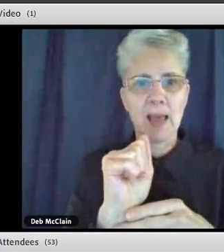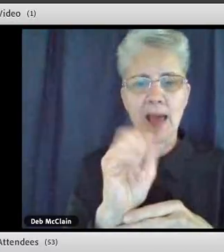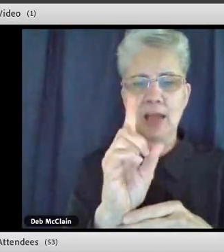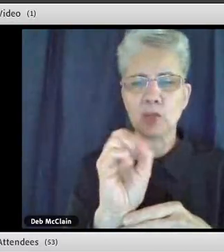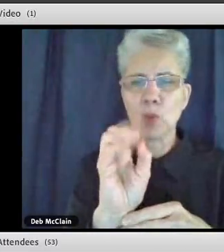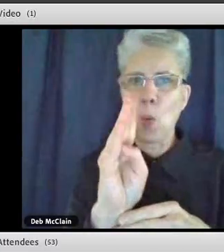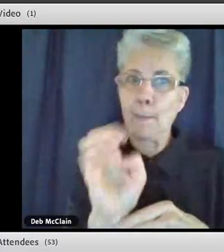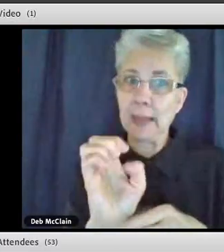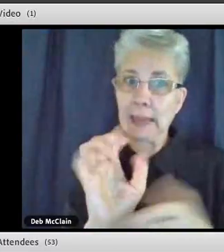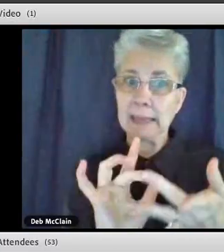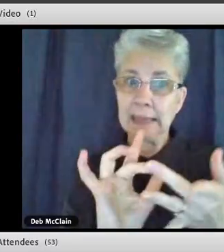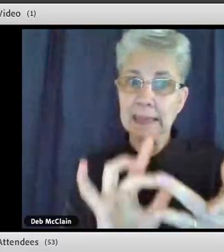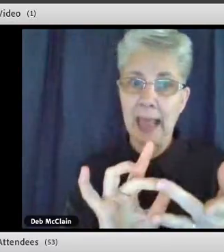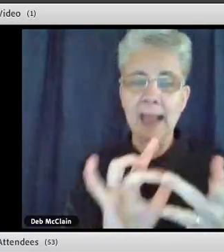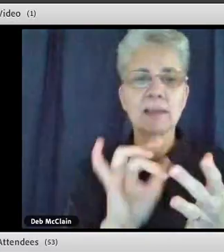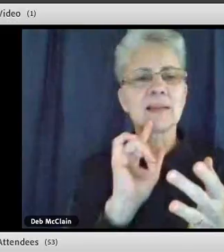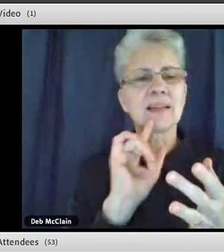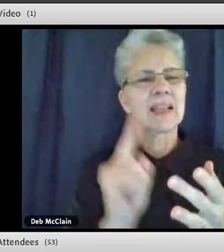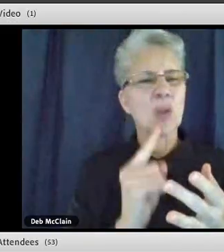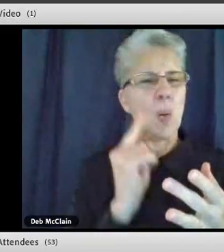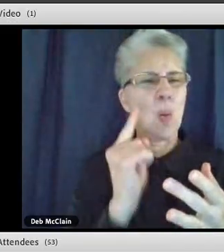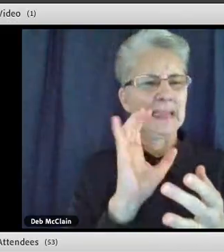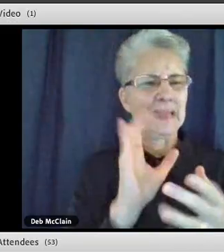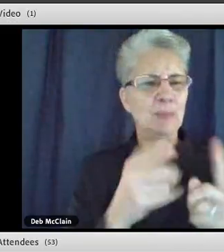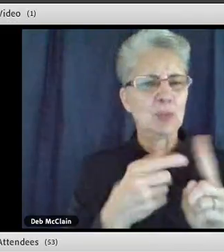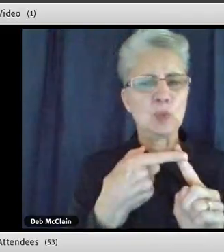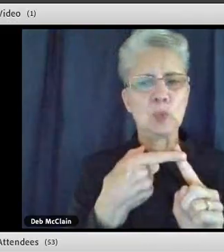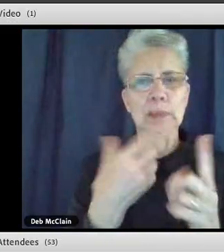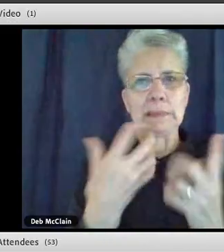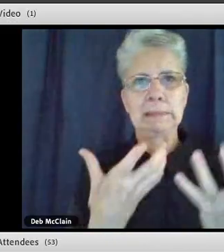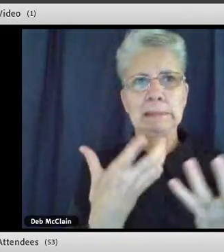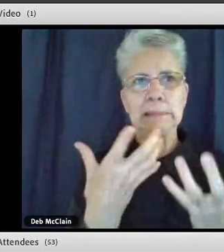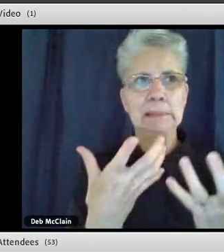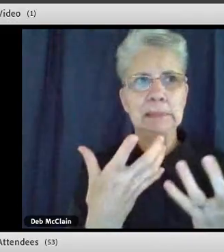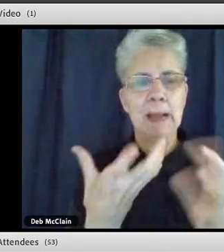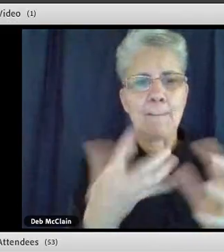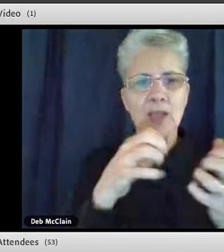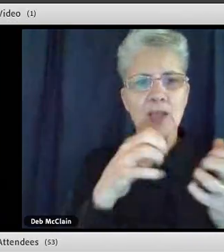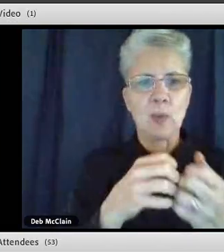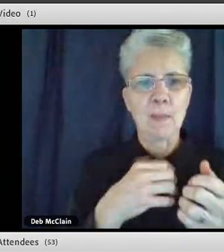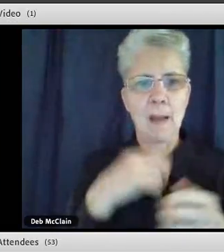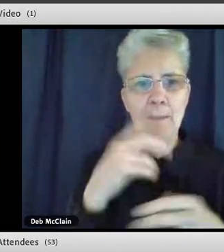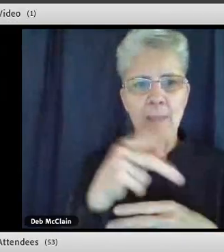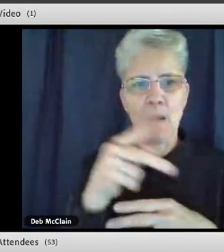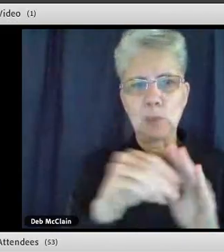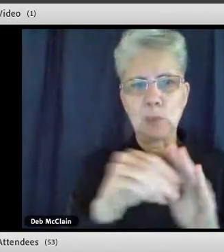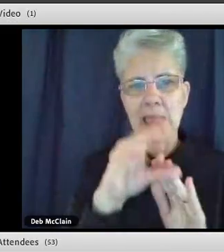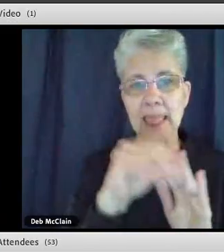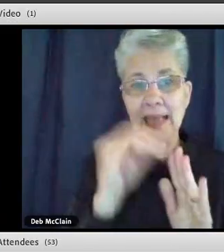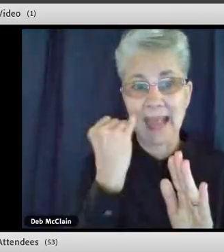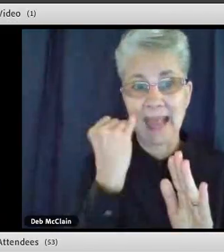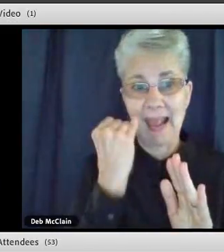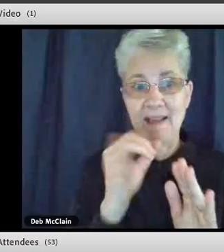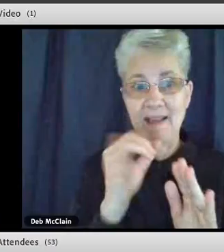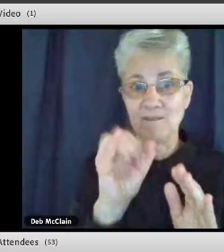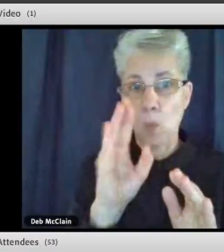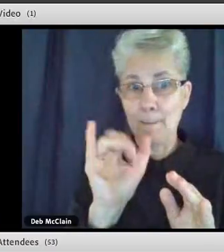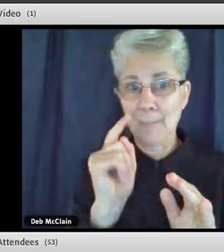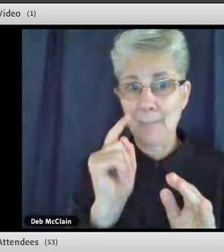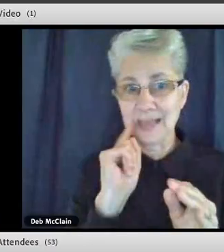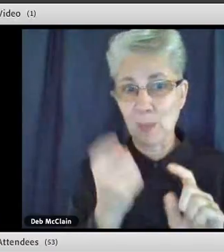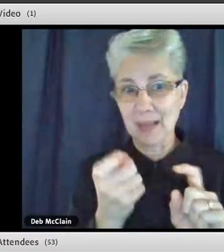and Adobe Connect always seems to mess with my PowerPoint slides. So if the formatting is a